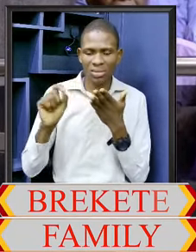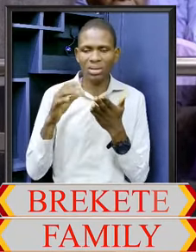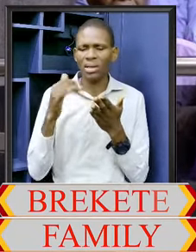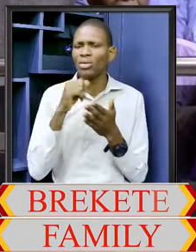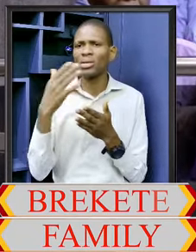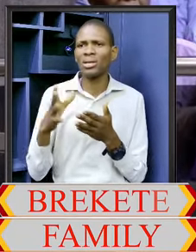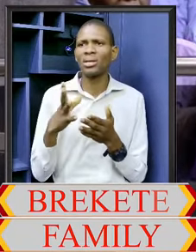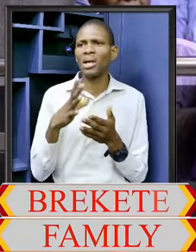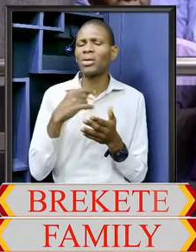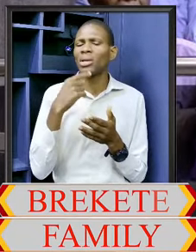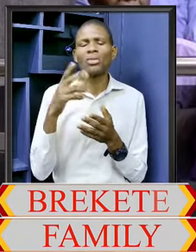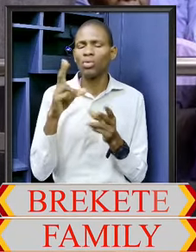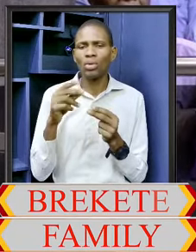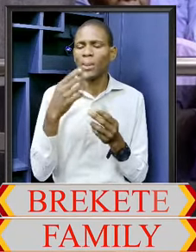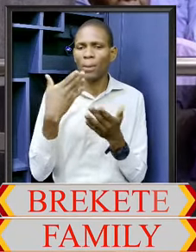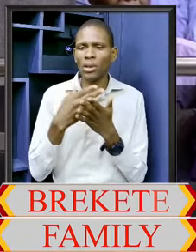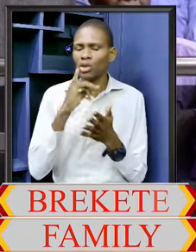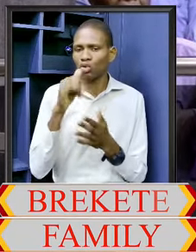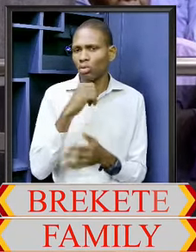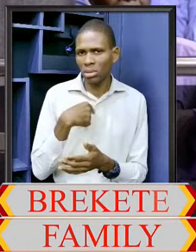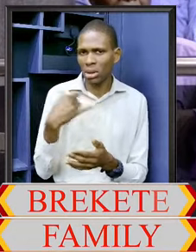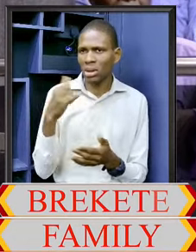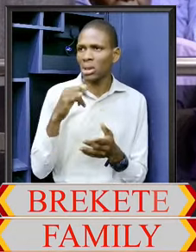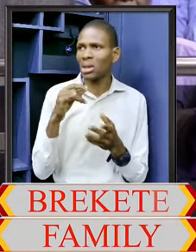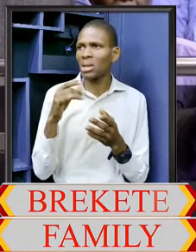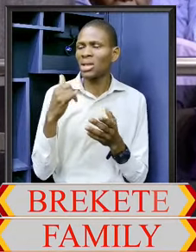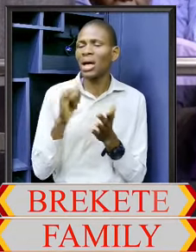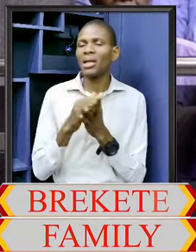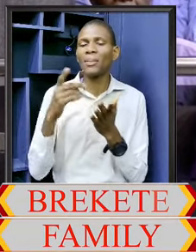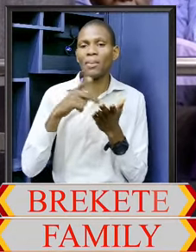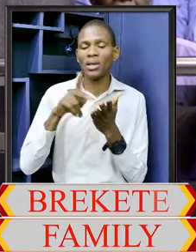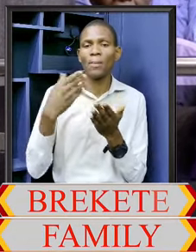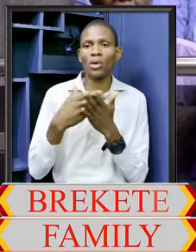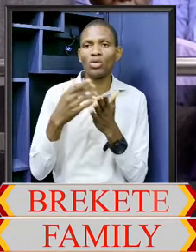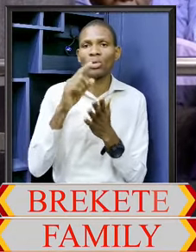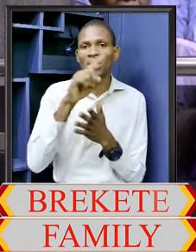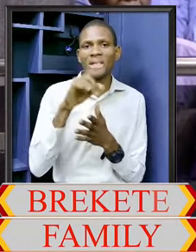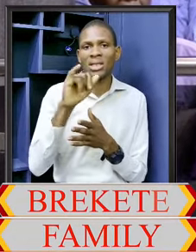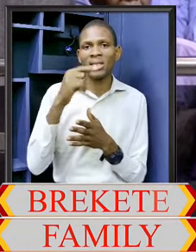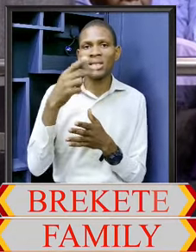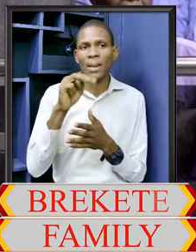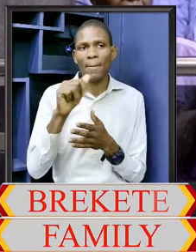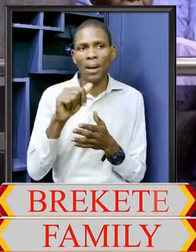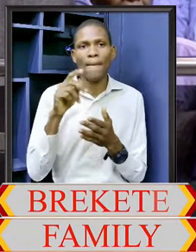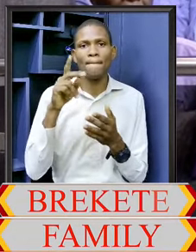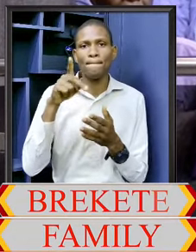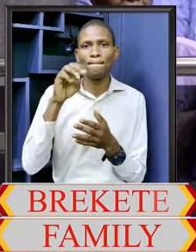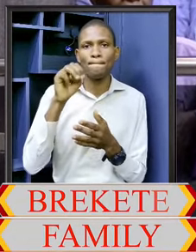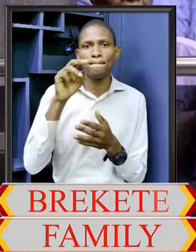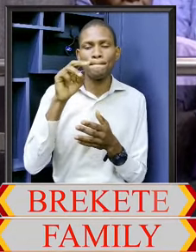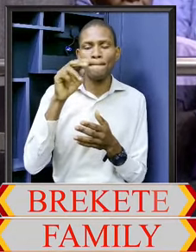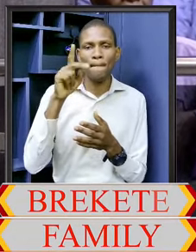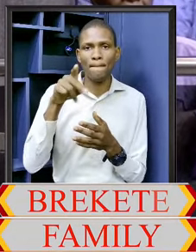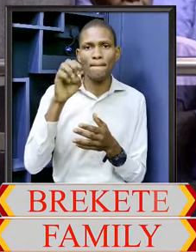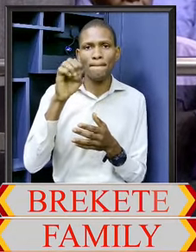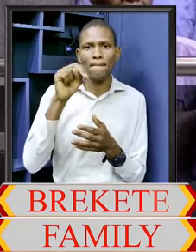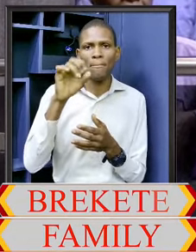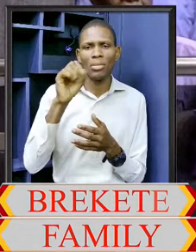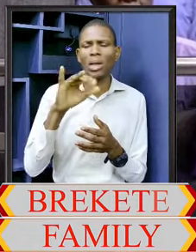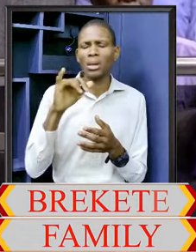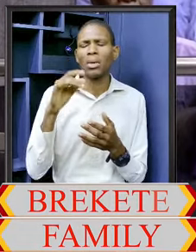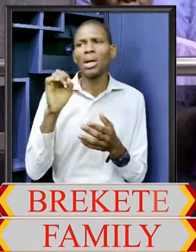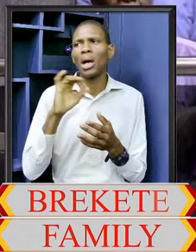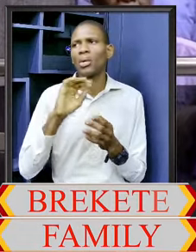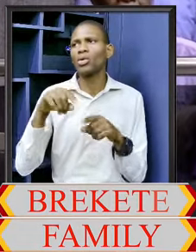no, it was not me, that they paid the money to Sigma Pension. Then I told them that I can go to